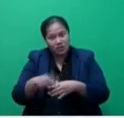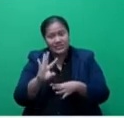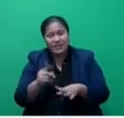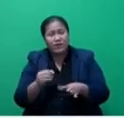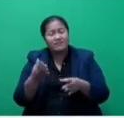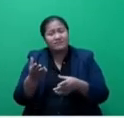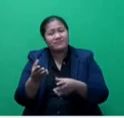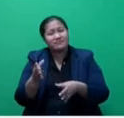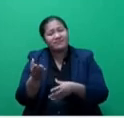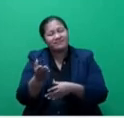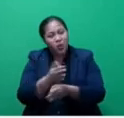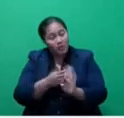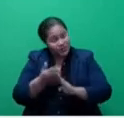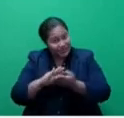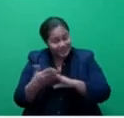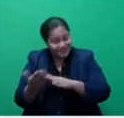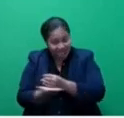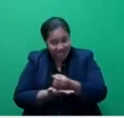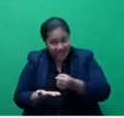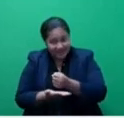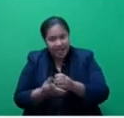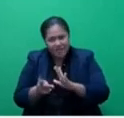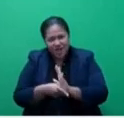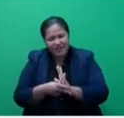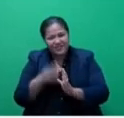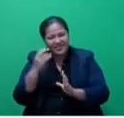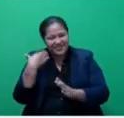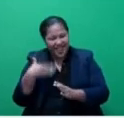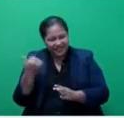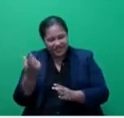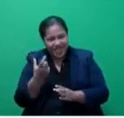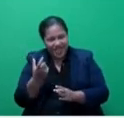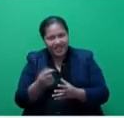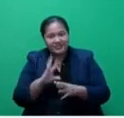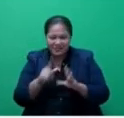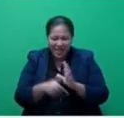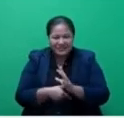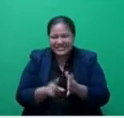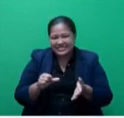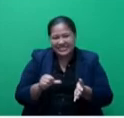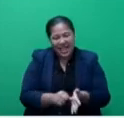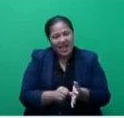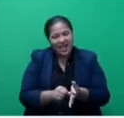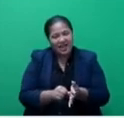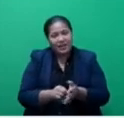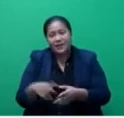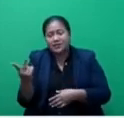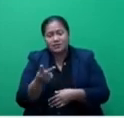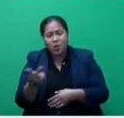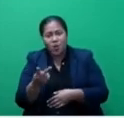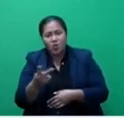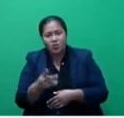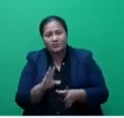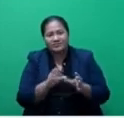community-based primary health care services can be physical restraints, primary health care health delivery in both sectors,